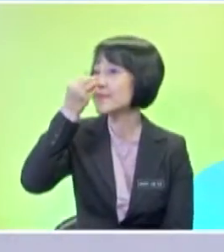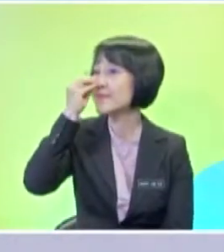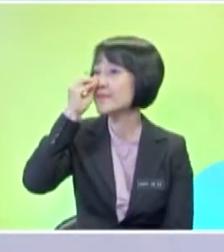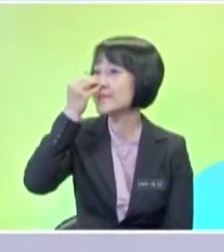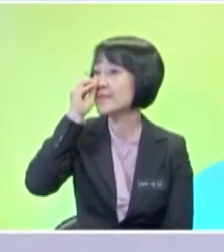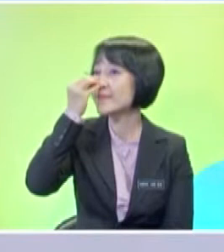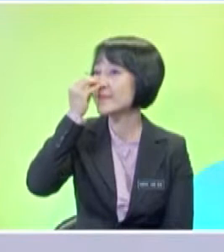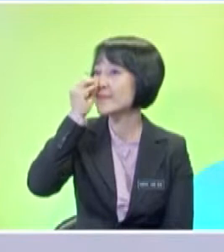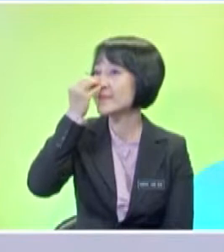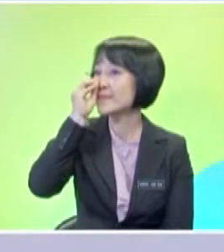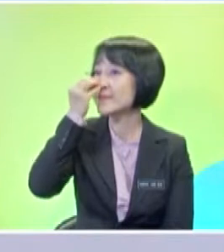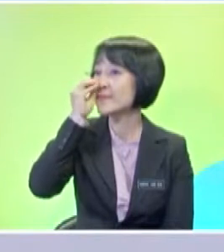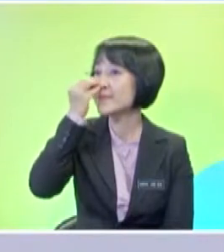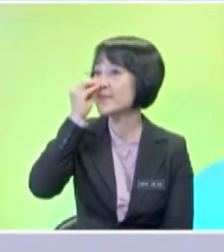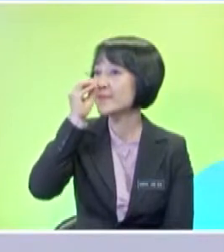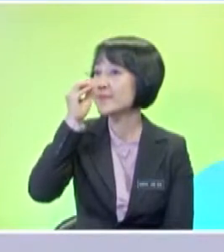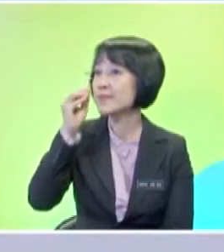strawberries. I continue it.